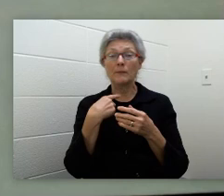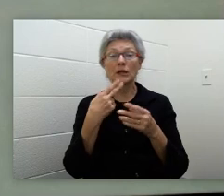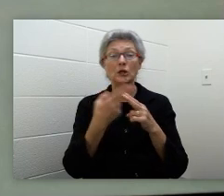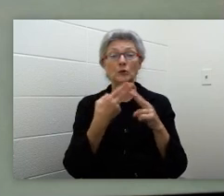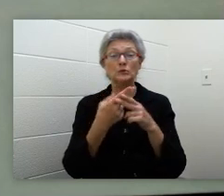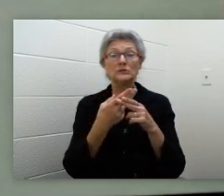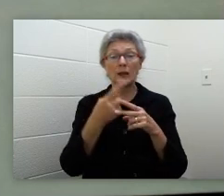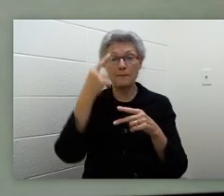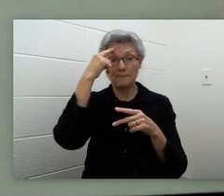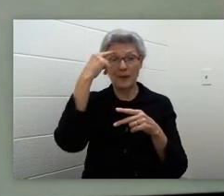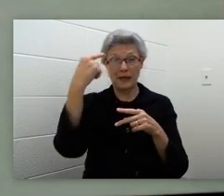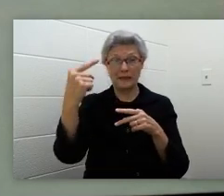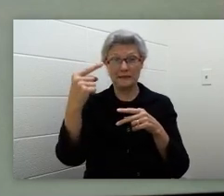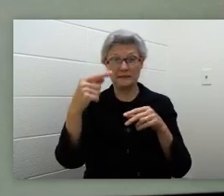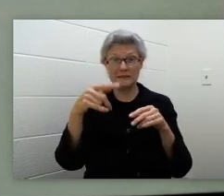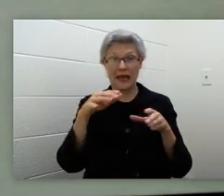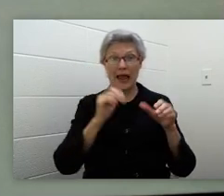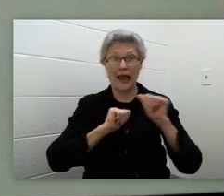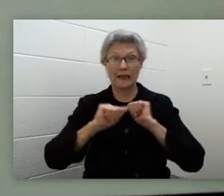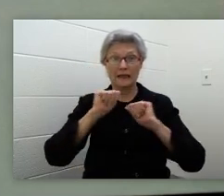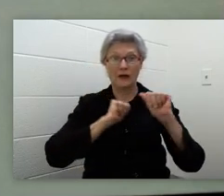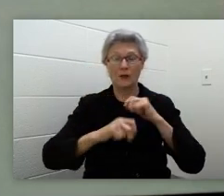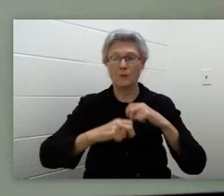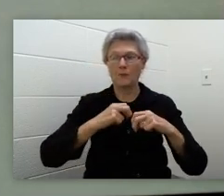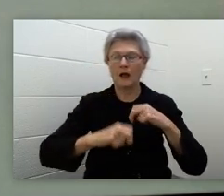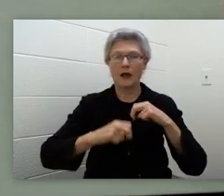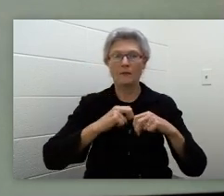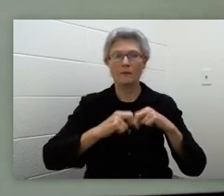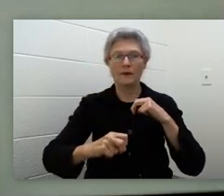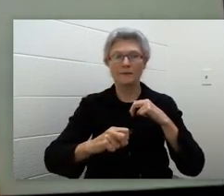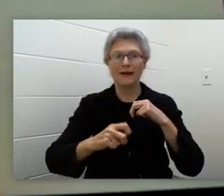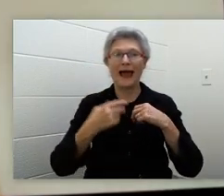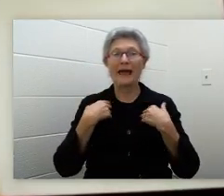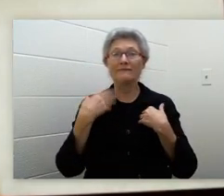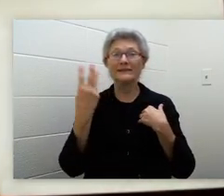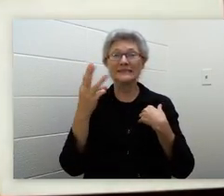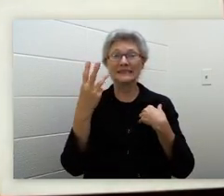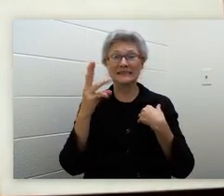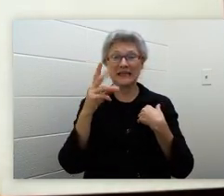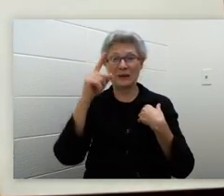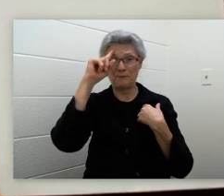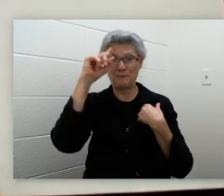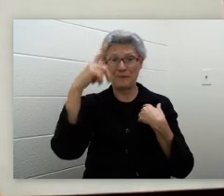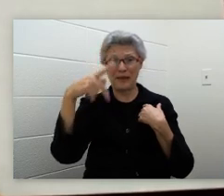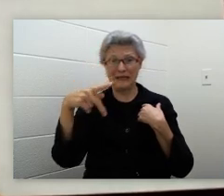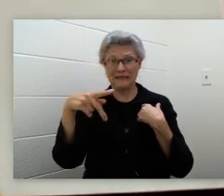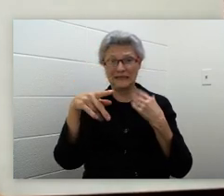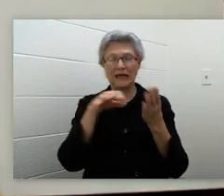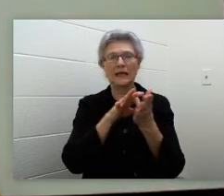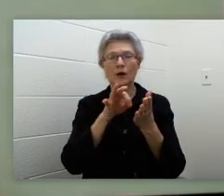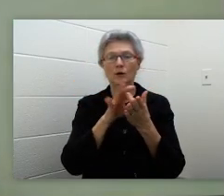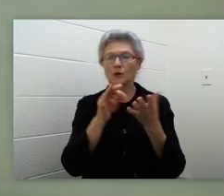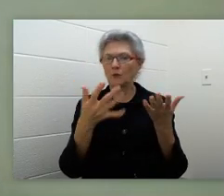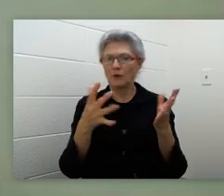to act out this problem. So I have 16 pennies already counted out.